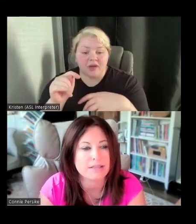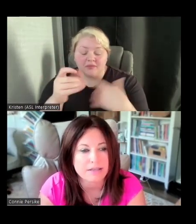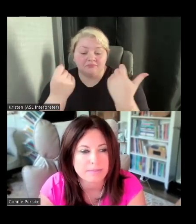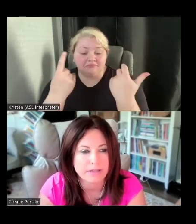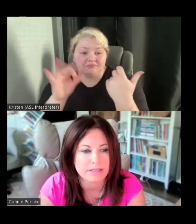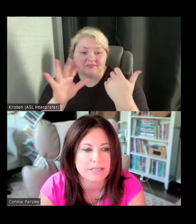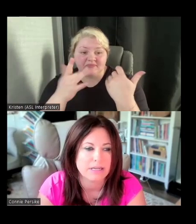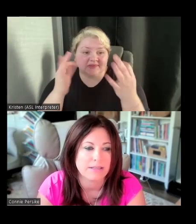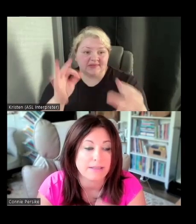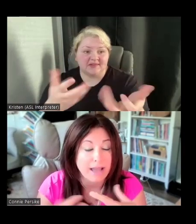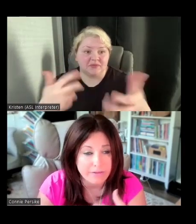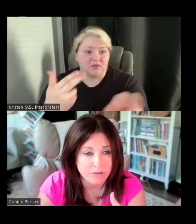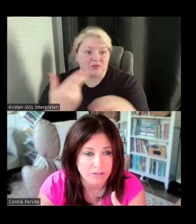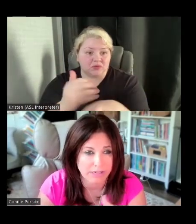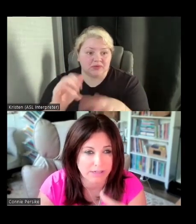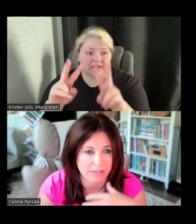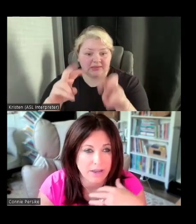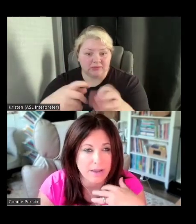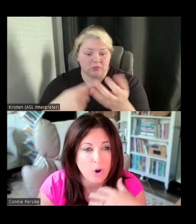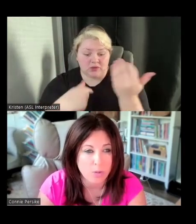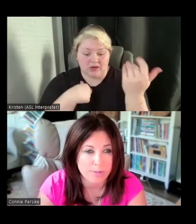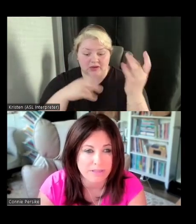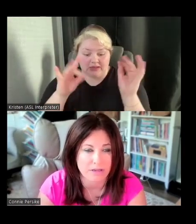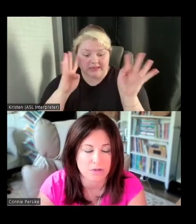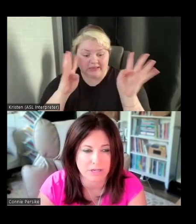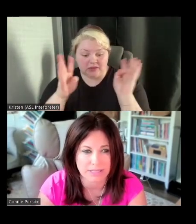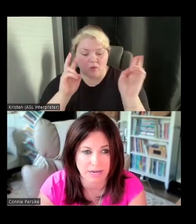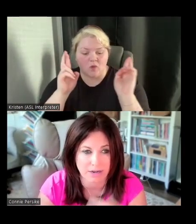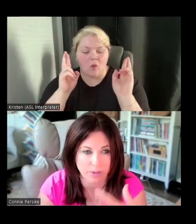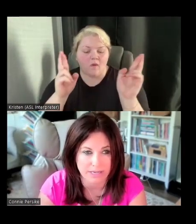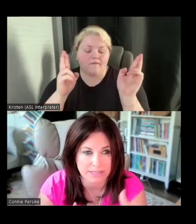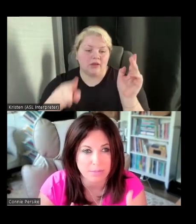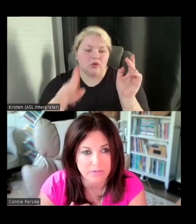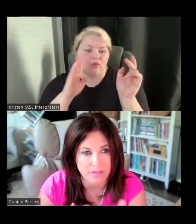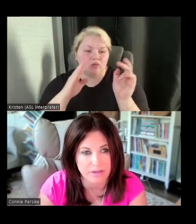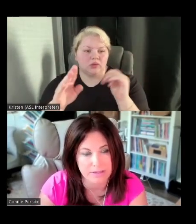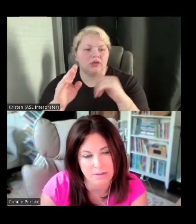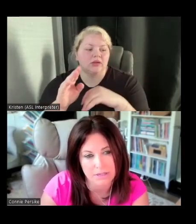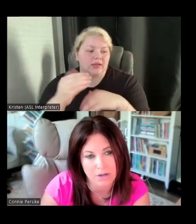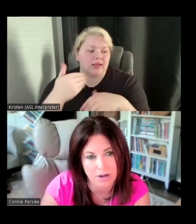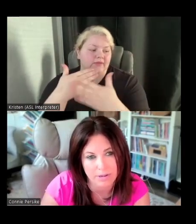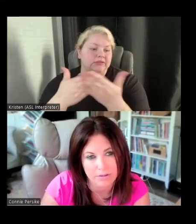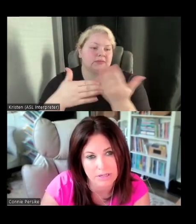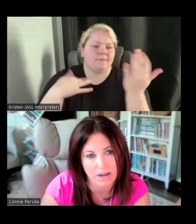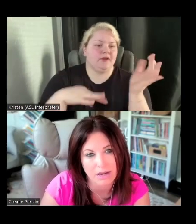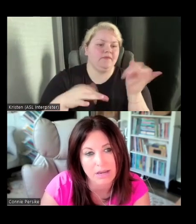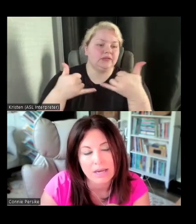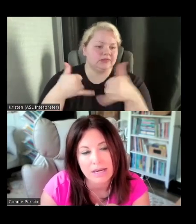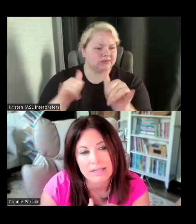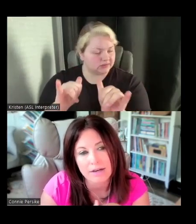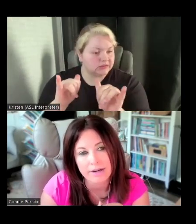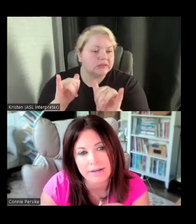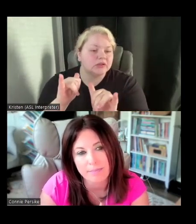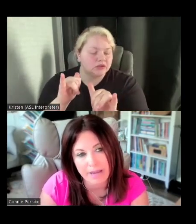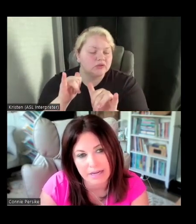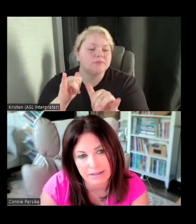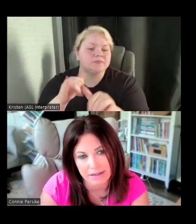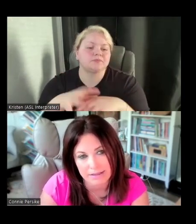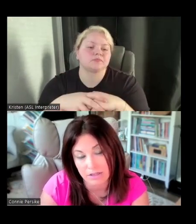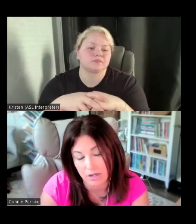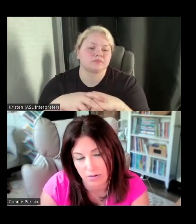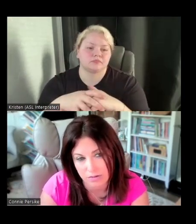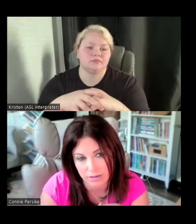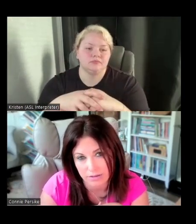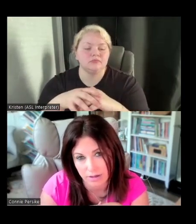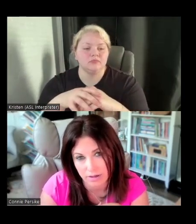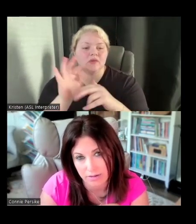the assessment that I've created, I'm hoping that you can take away some of the things that we talk about today and start embedding things